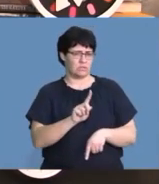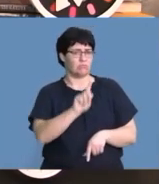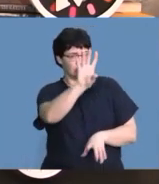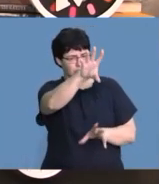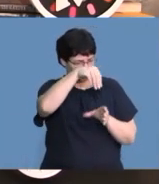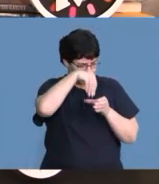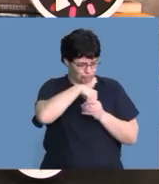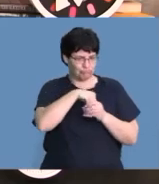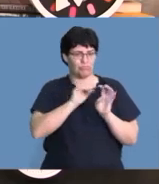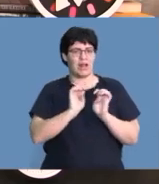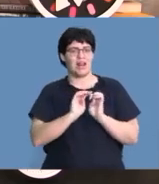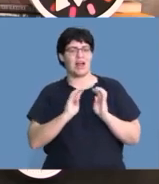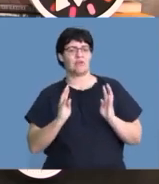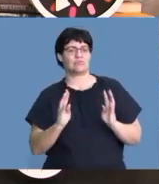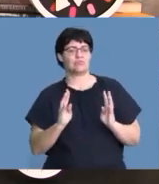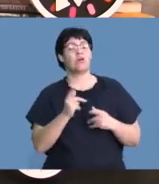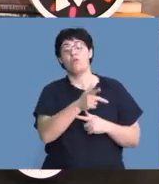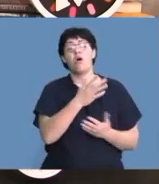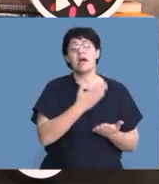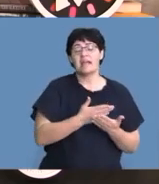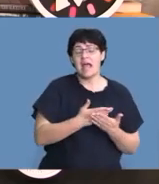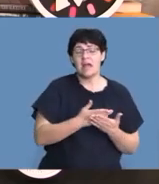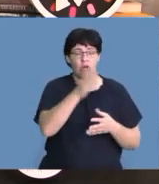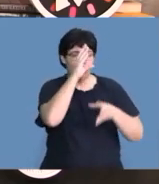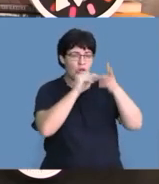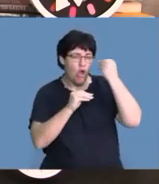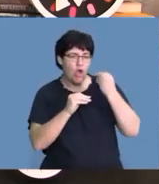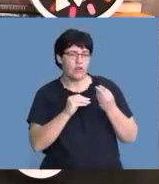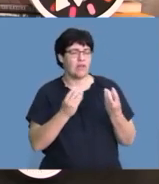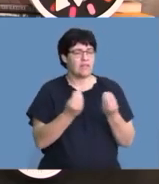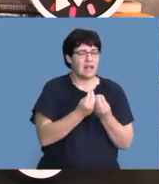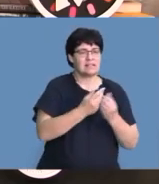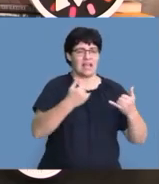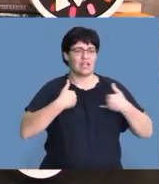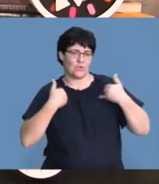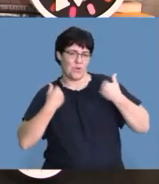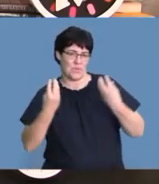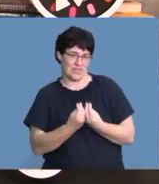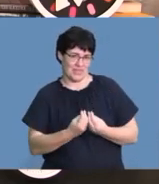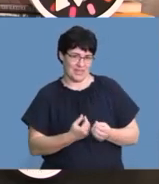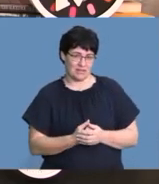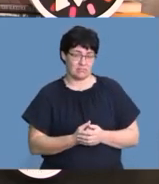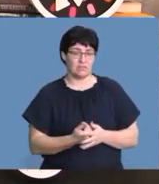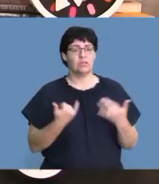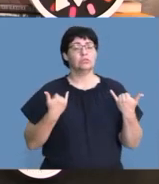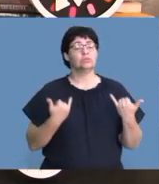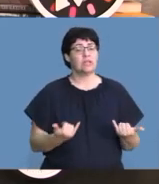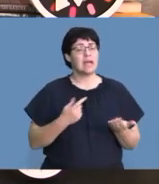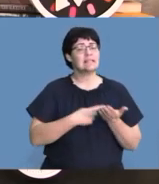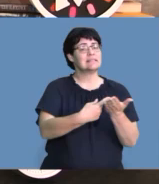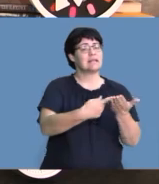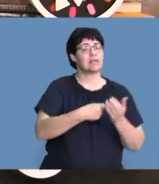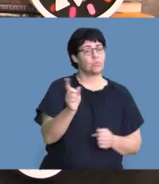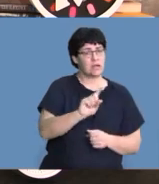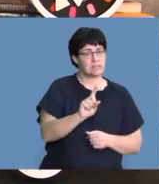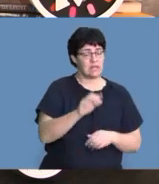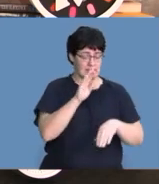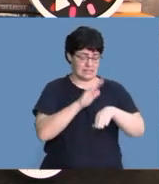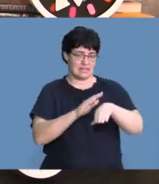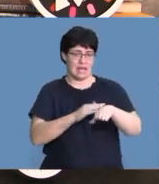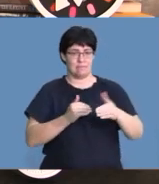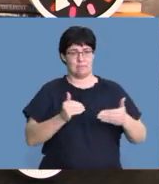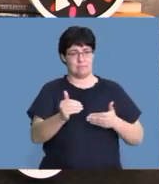time you were in the lounge with us so that you could learn some things with us and have some fun. Today, we're going to talk